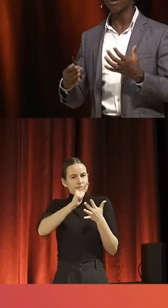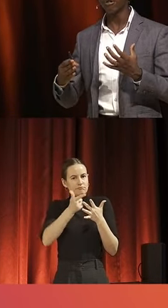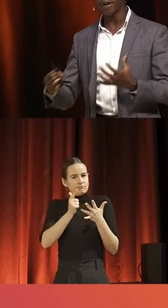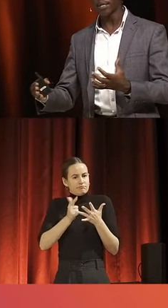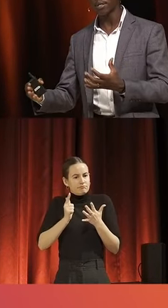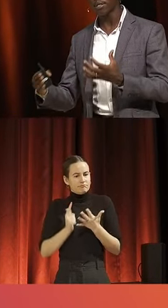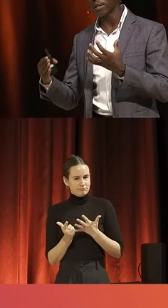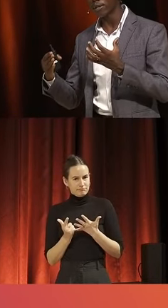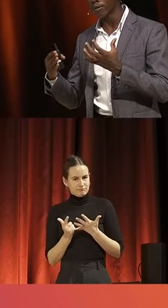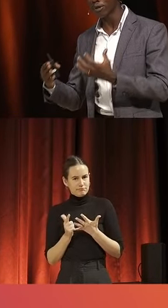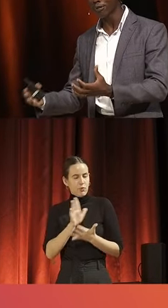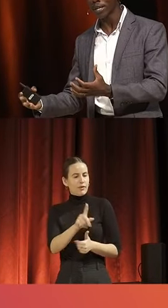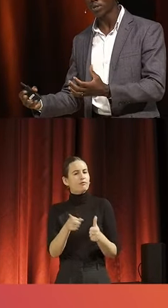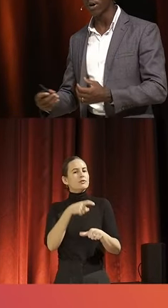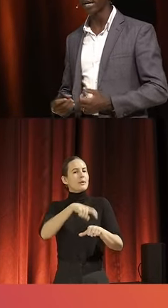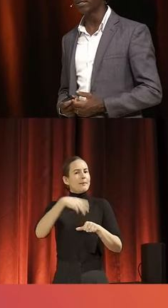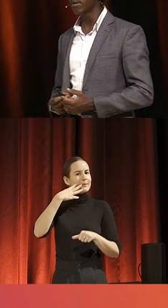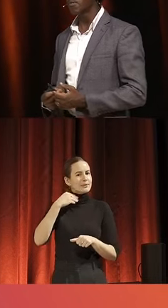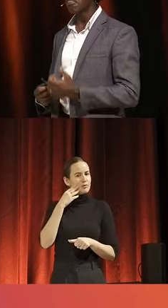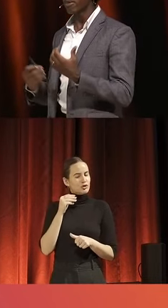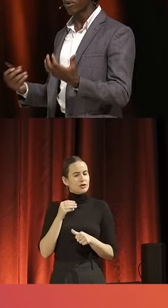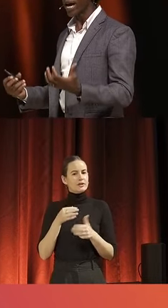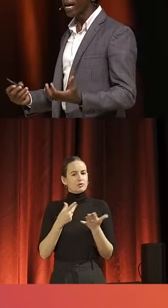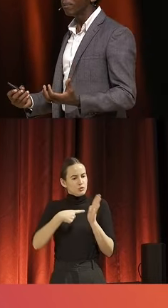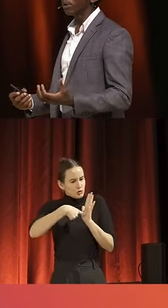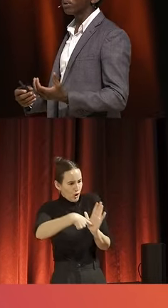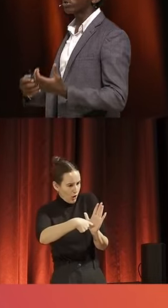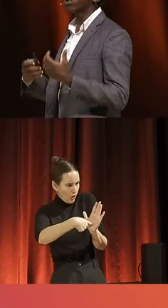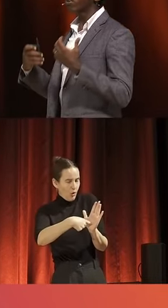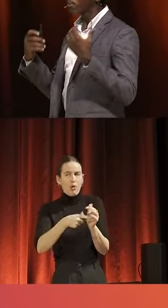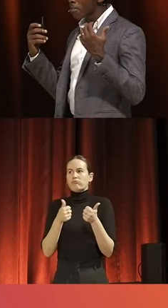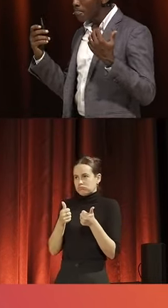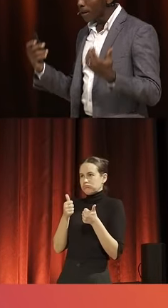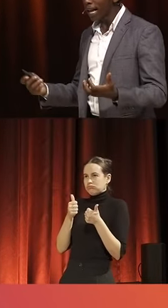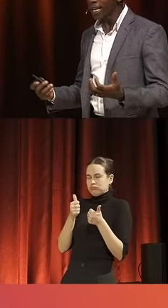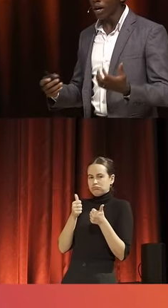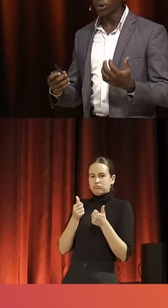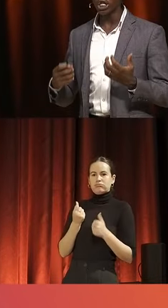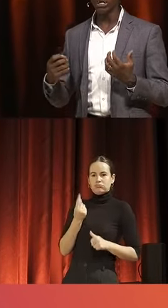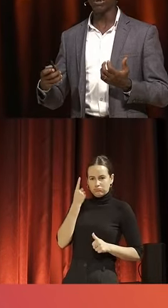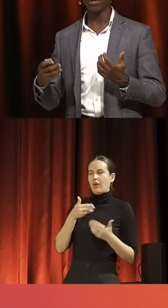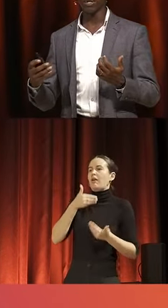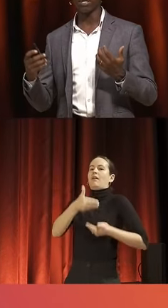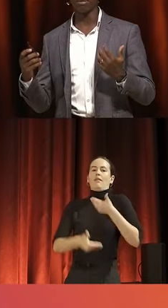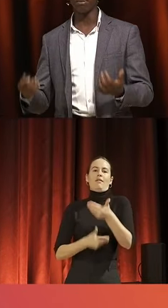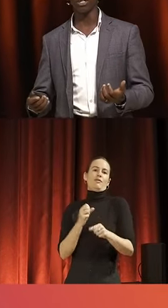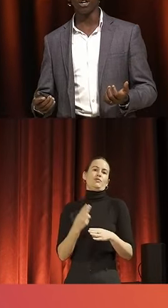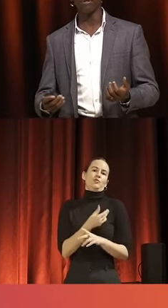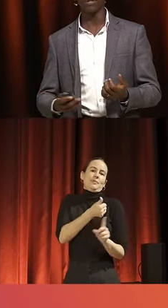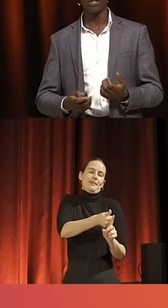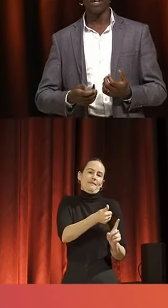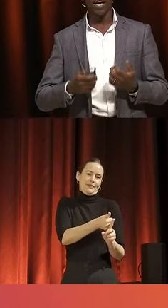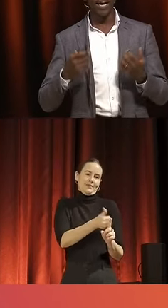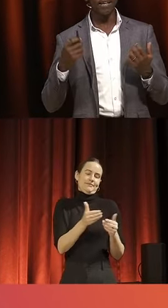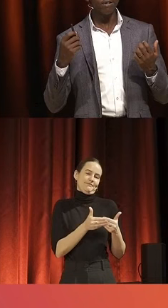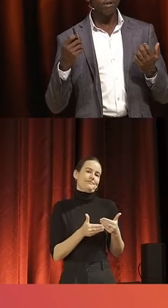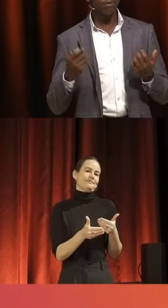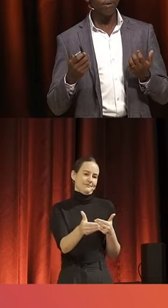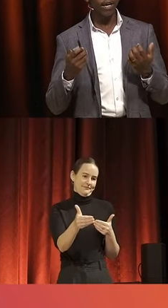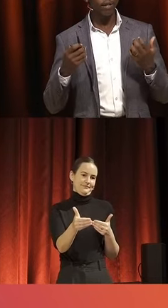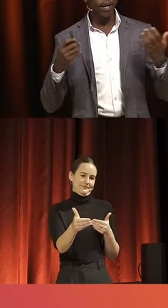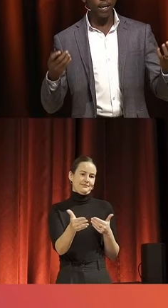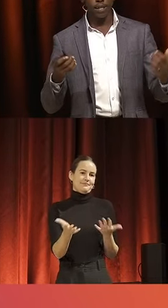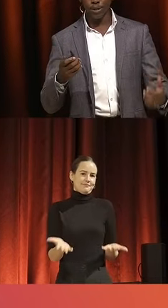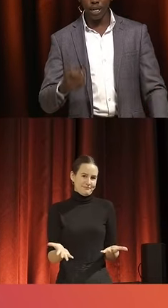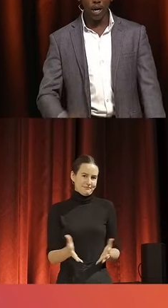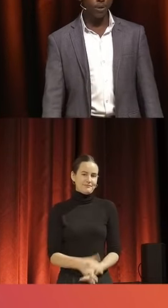journey for the fast ride, they were able to learn how to use the system themselves